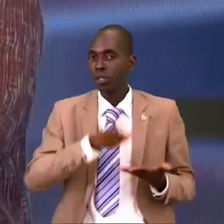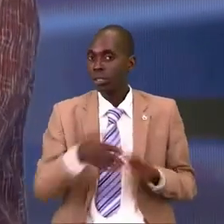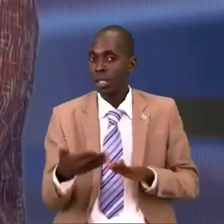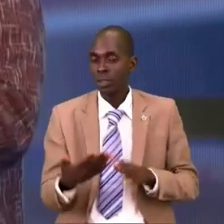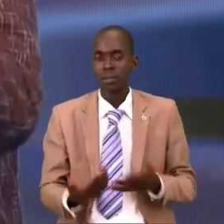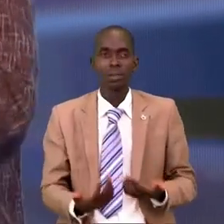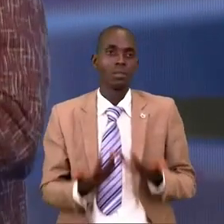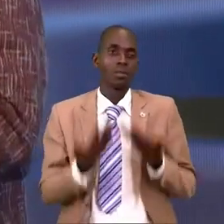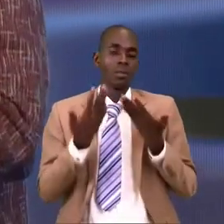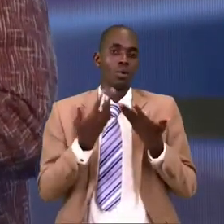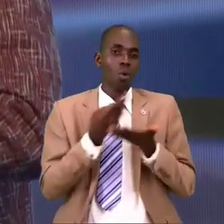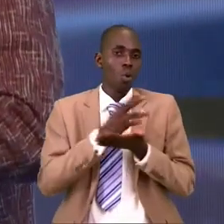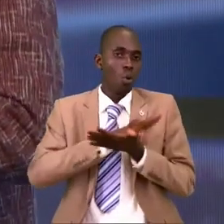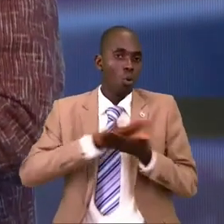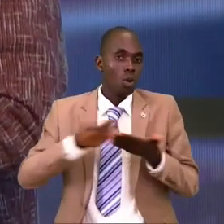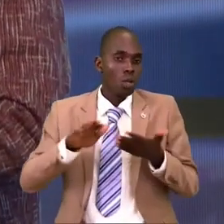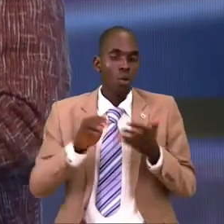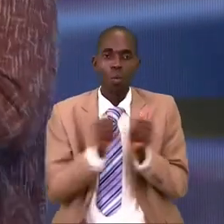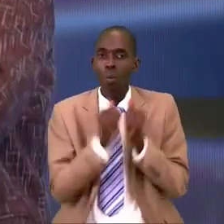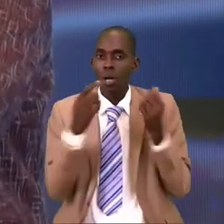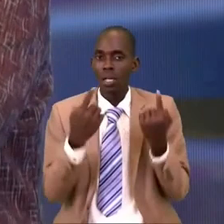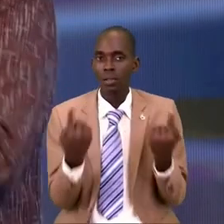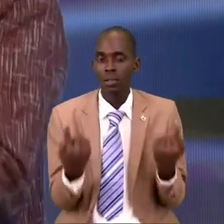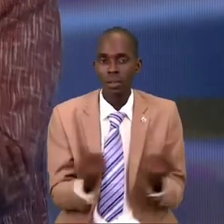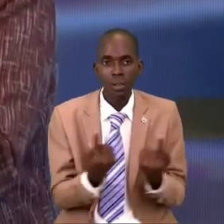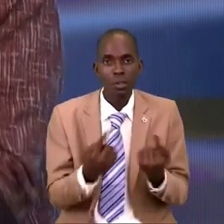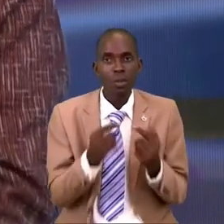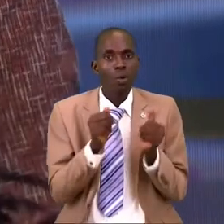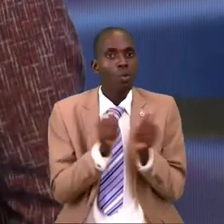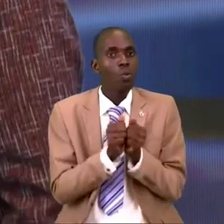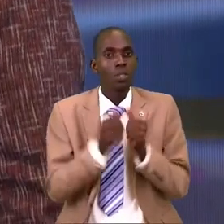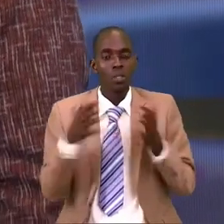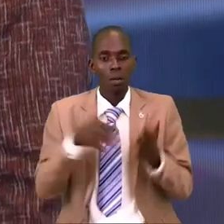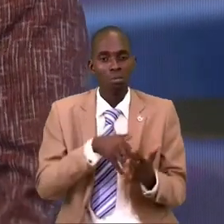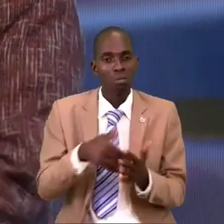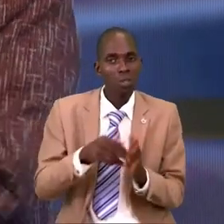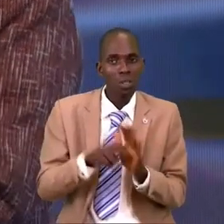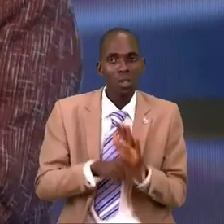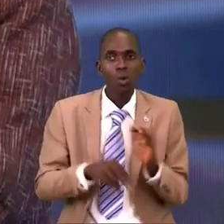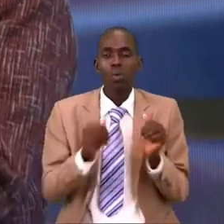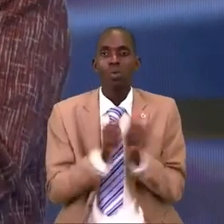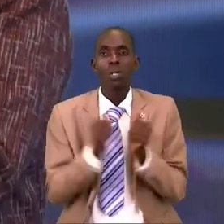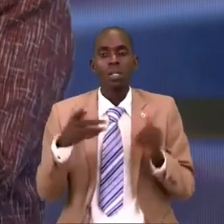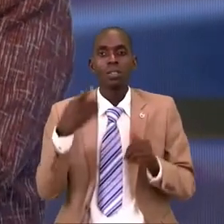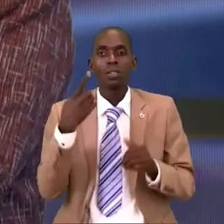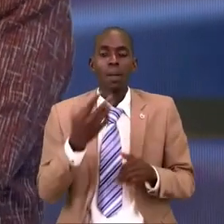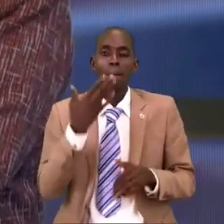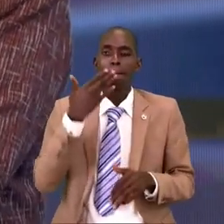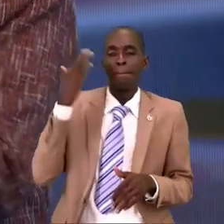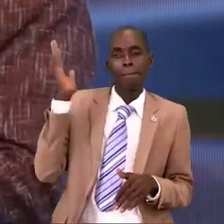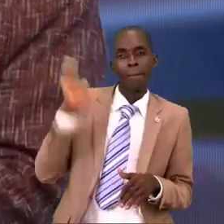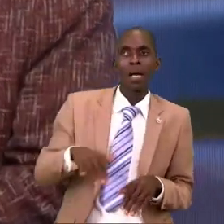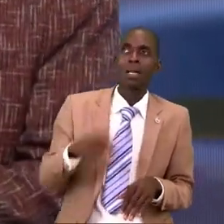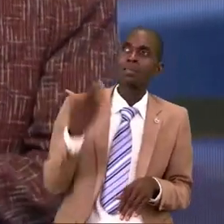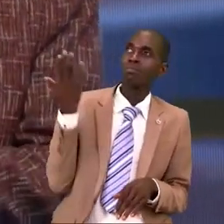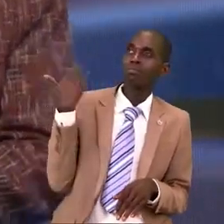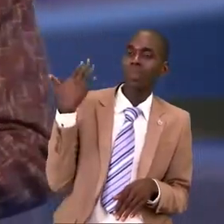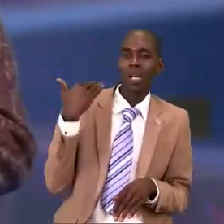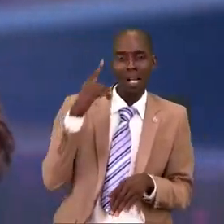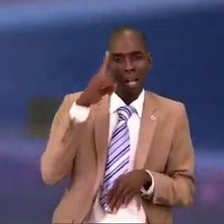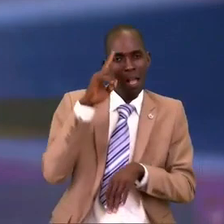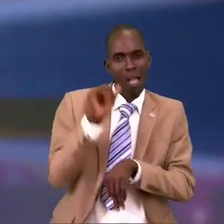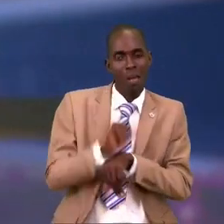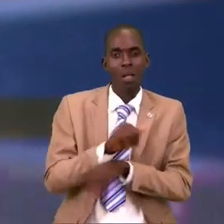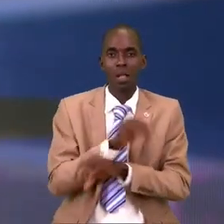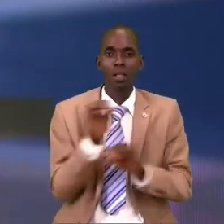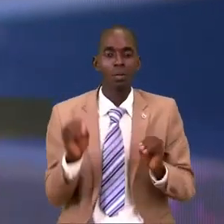anymore, acceptable unto God. And that is your reasonable service. And then he says in verse 2,